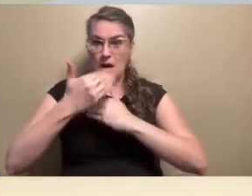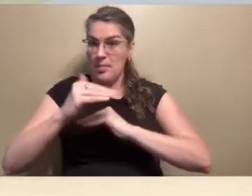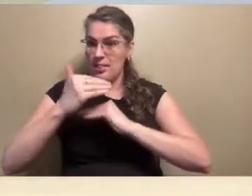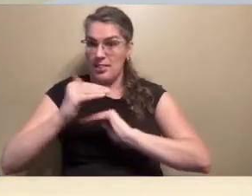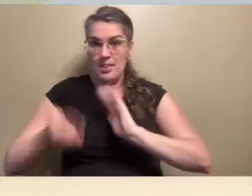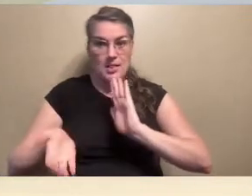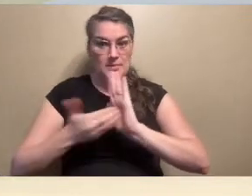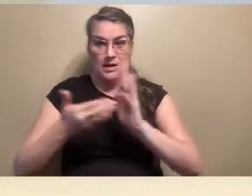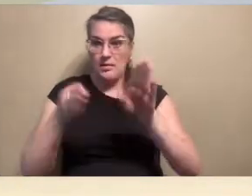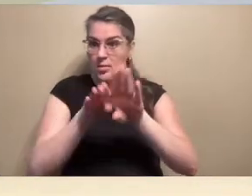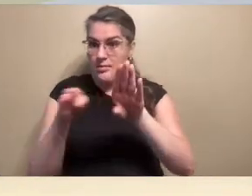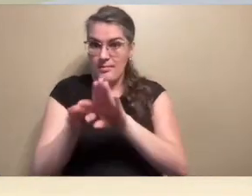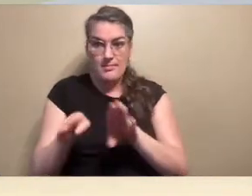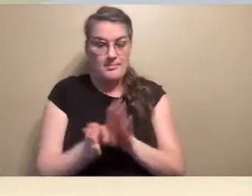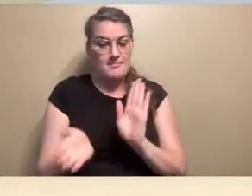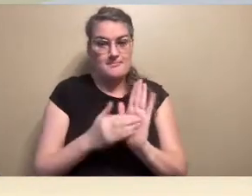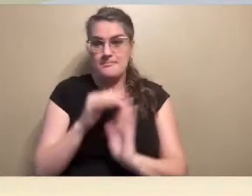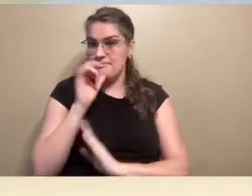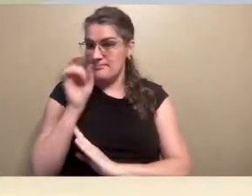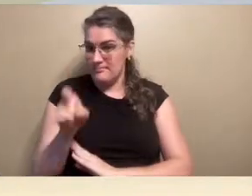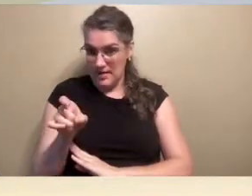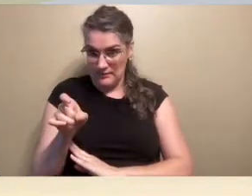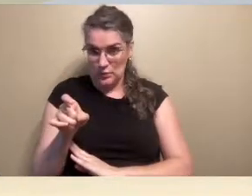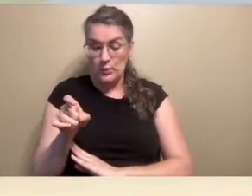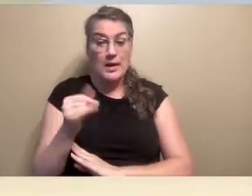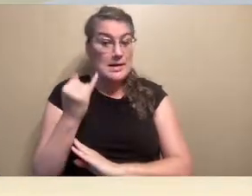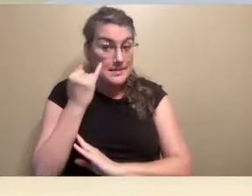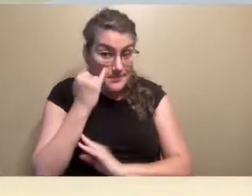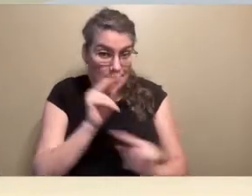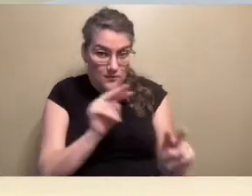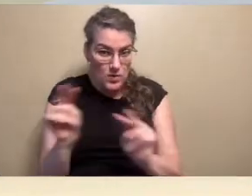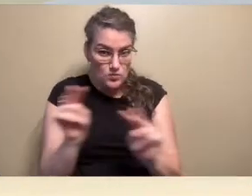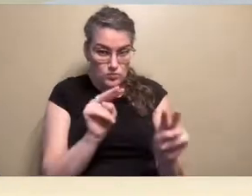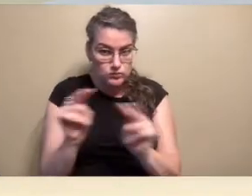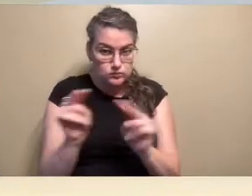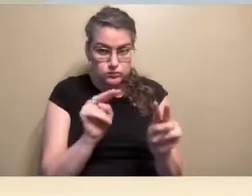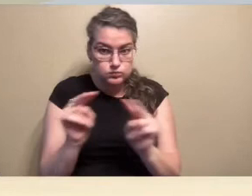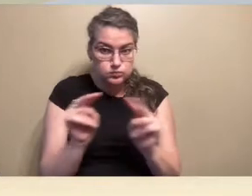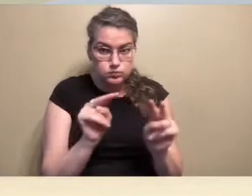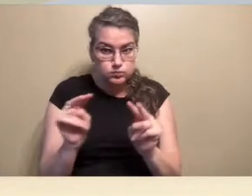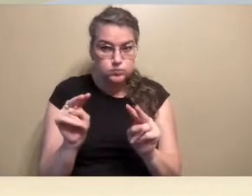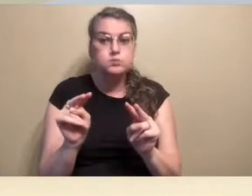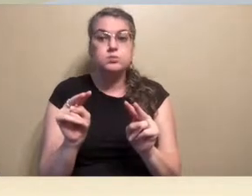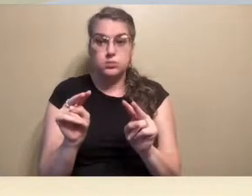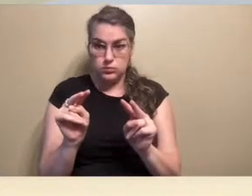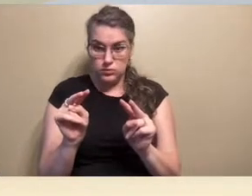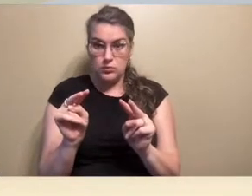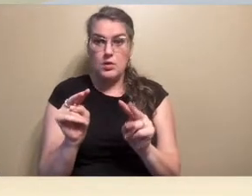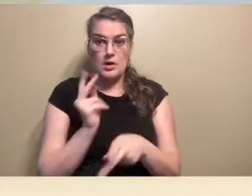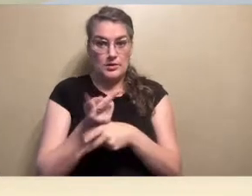all those things that we've just talked about: vaccination, early detection, and contact tracing.